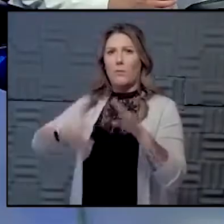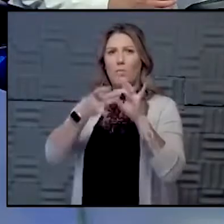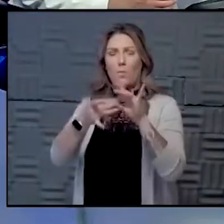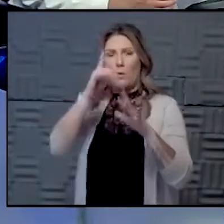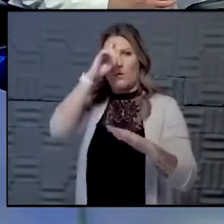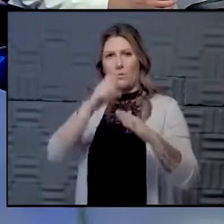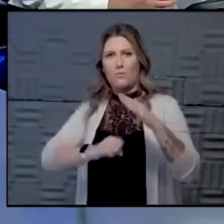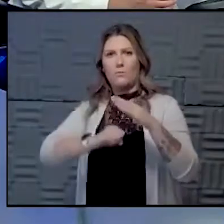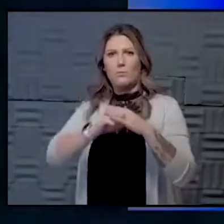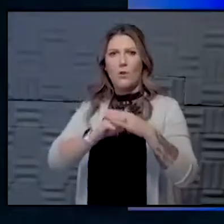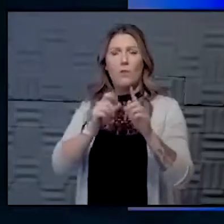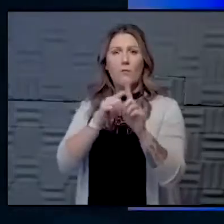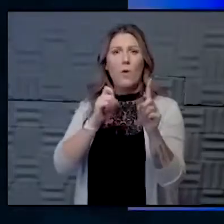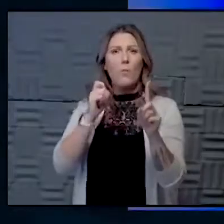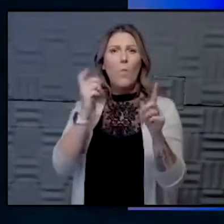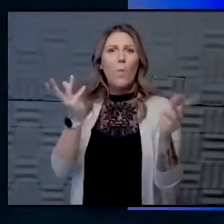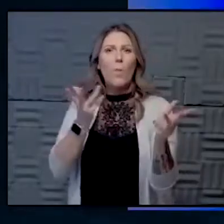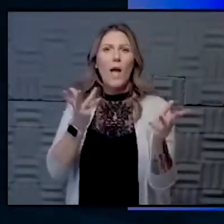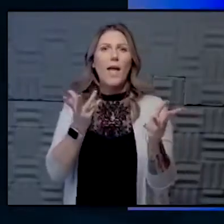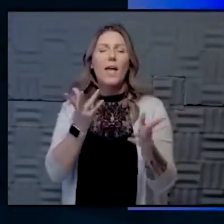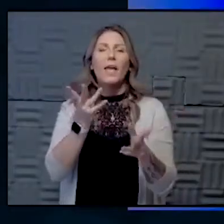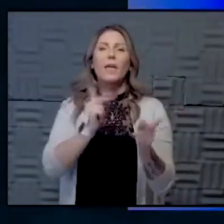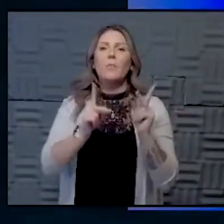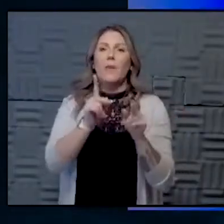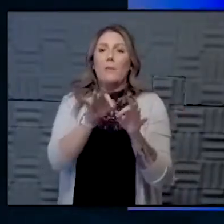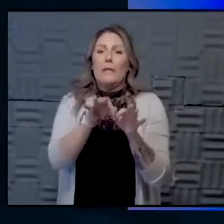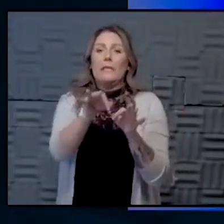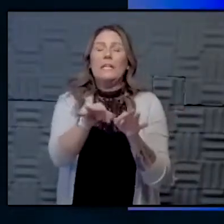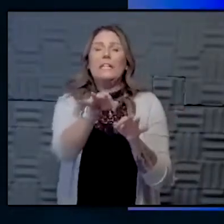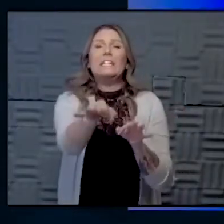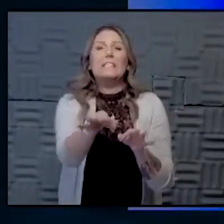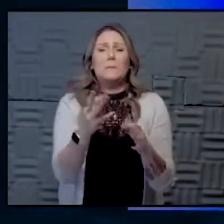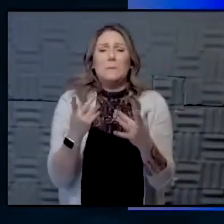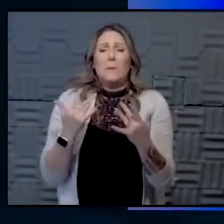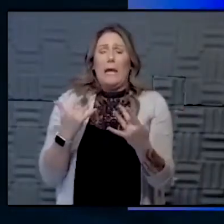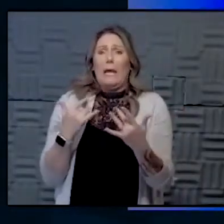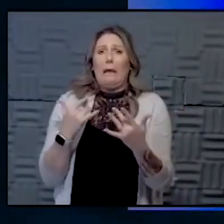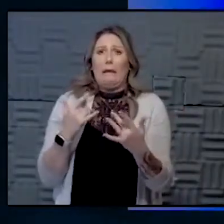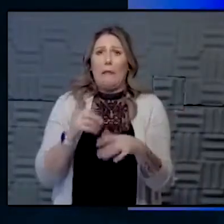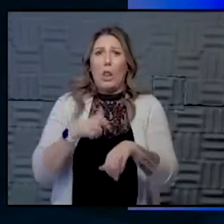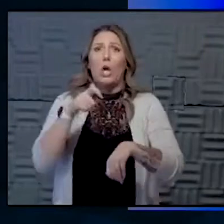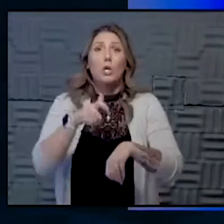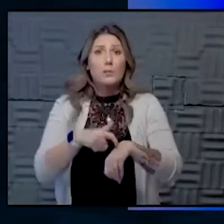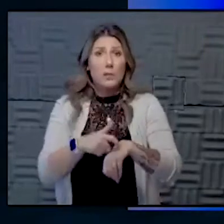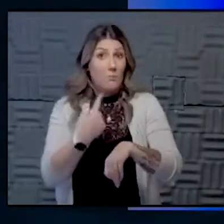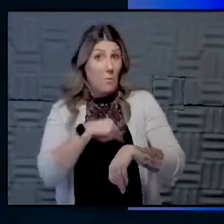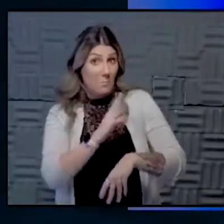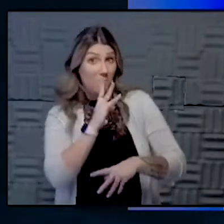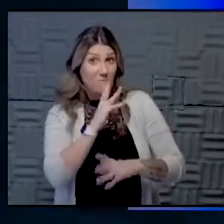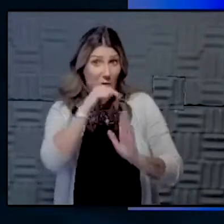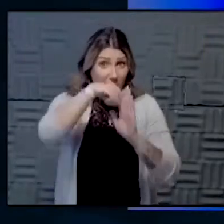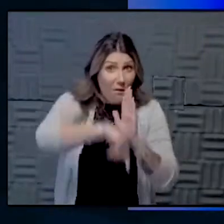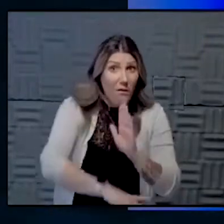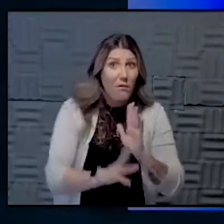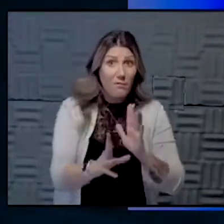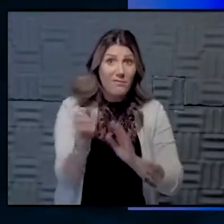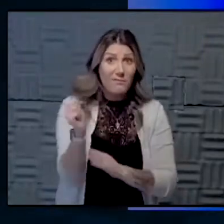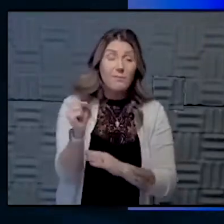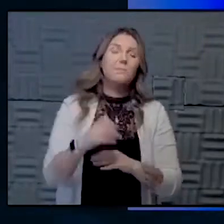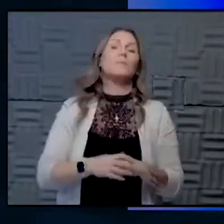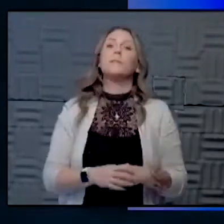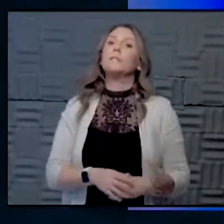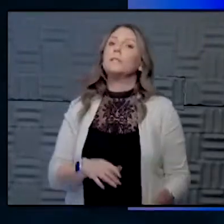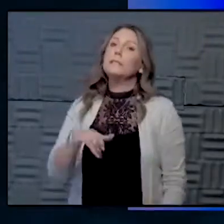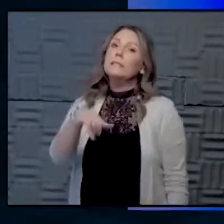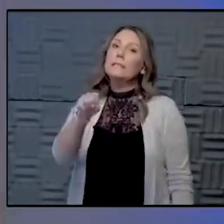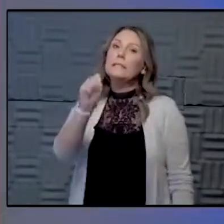stroke due to people maybe delaying their Waiting care? too long. Boy, we've Because they talked a were lot afraid about that, early Dr. on with Lechtenberg. COVID. Yep, yep.